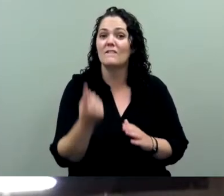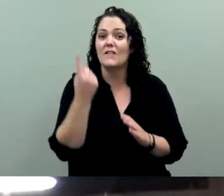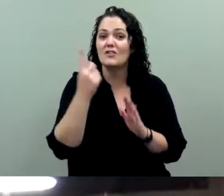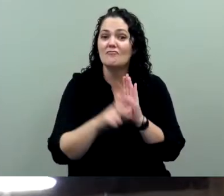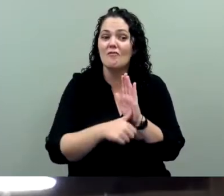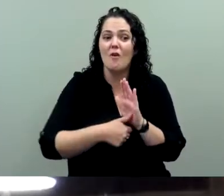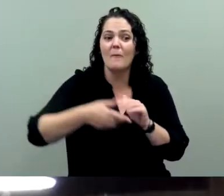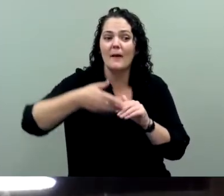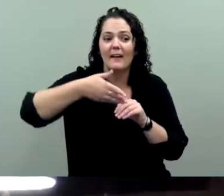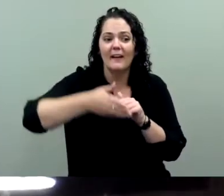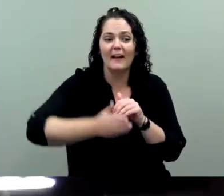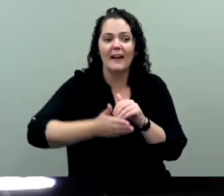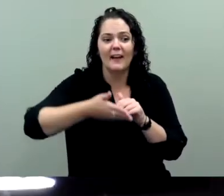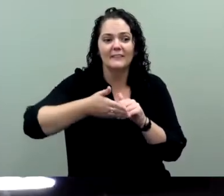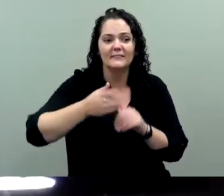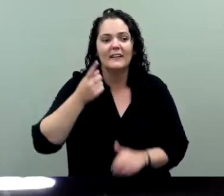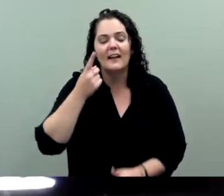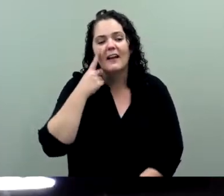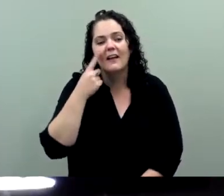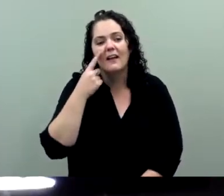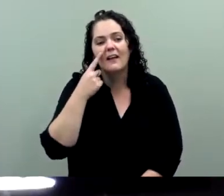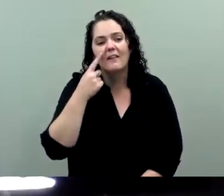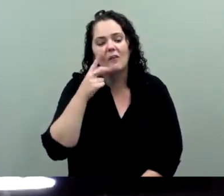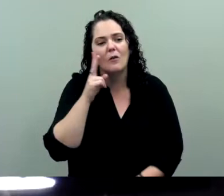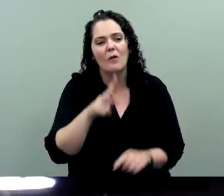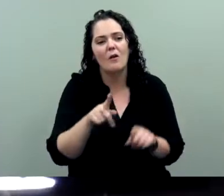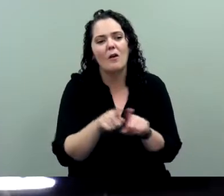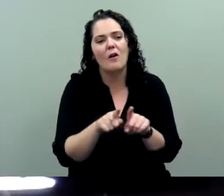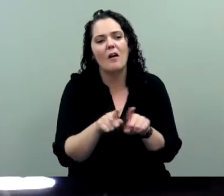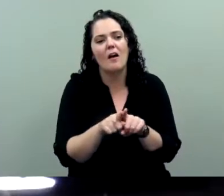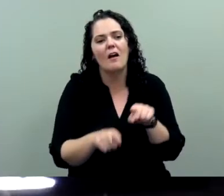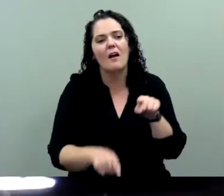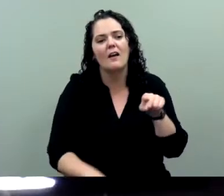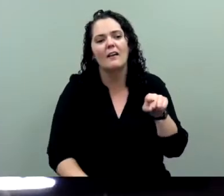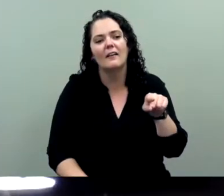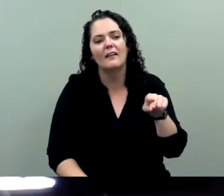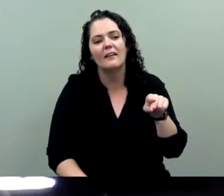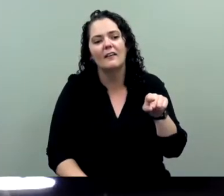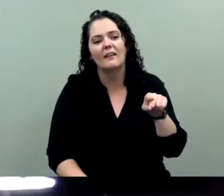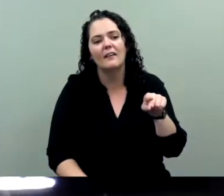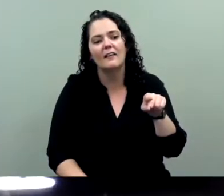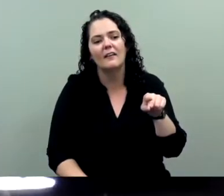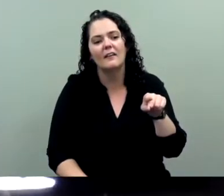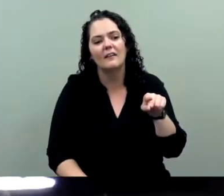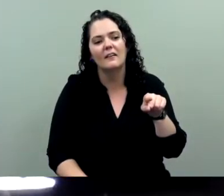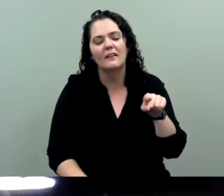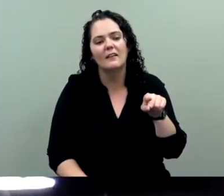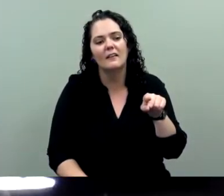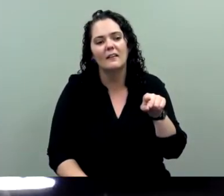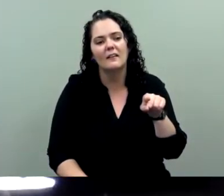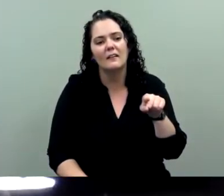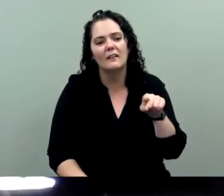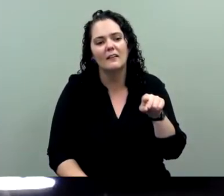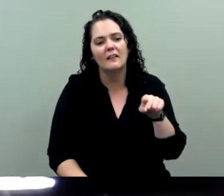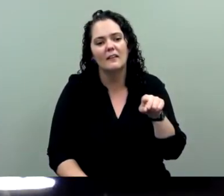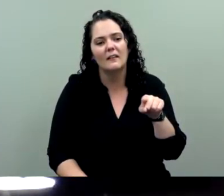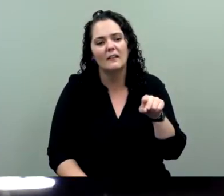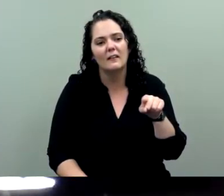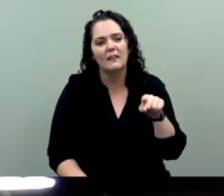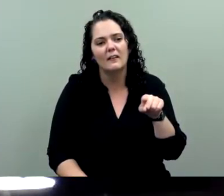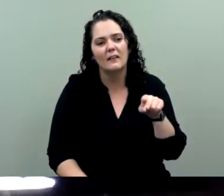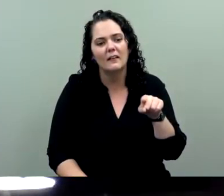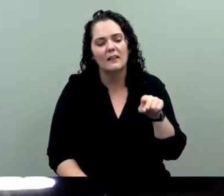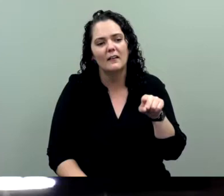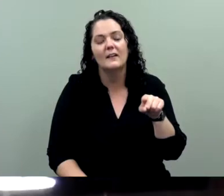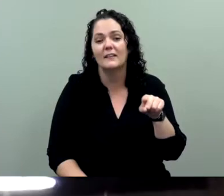what you should see is it's a beautiful kind of an ivory color on the inside. Now, what you can't see